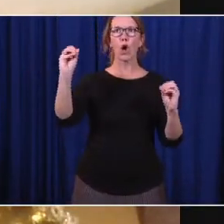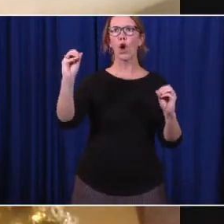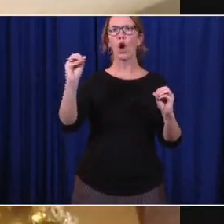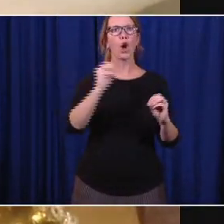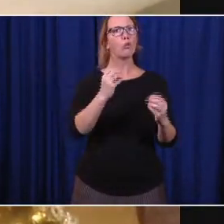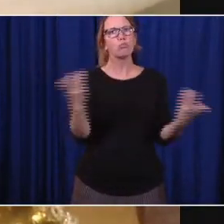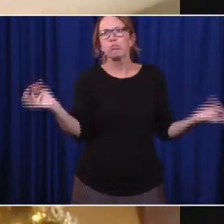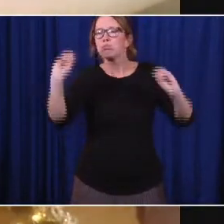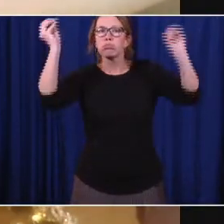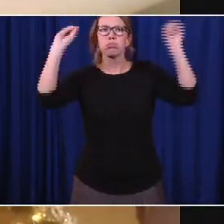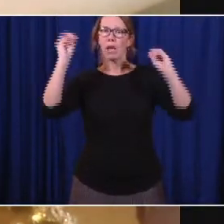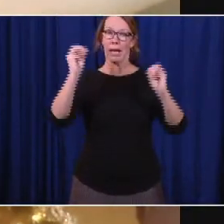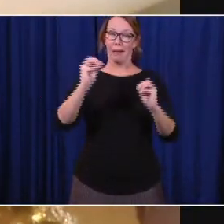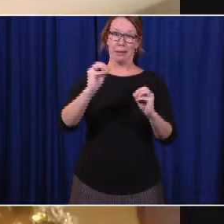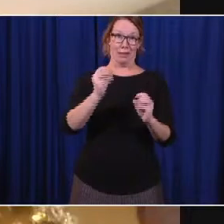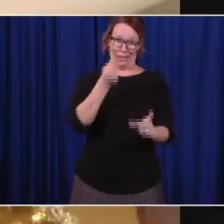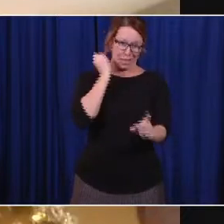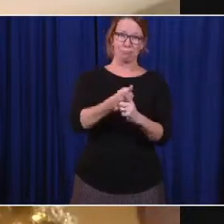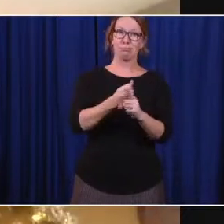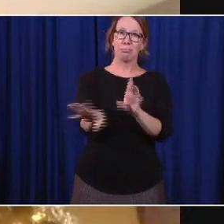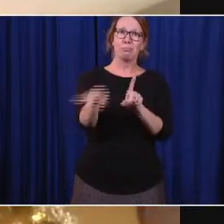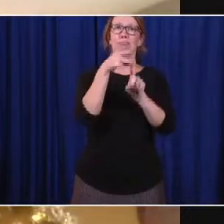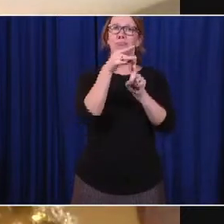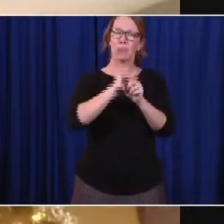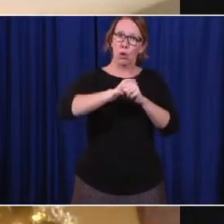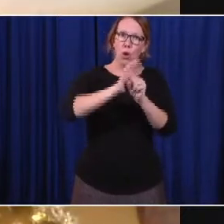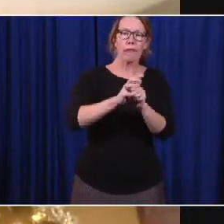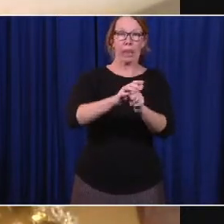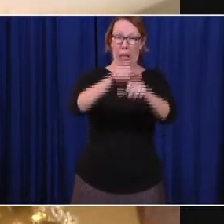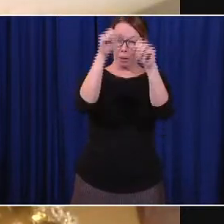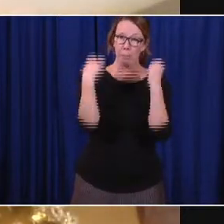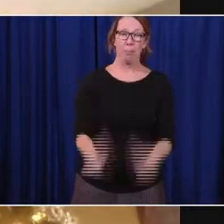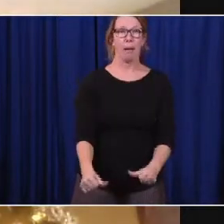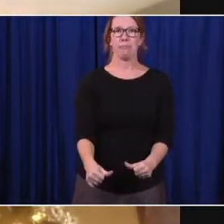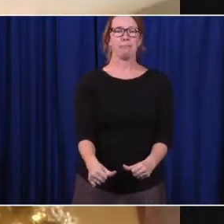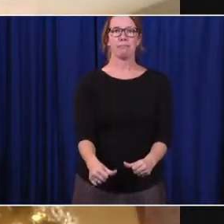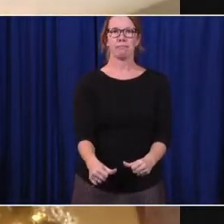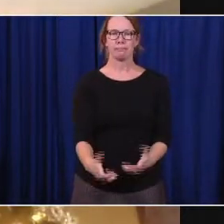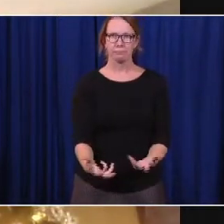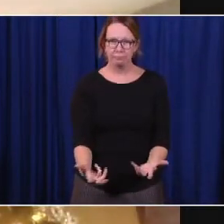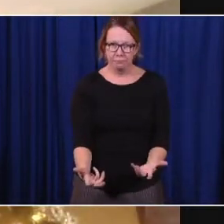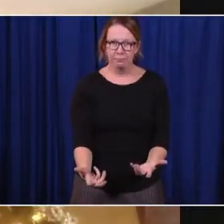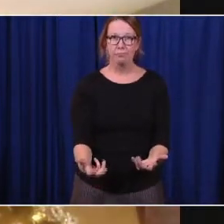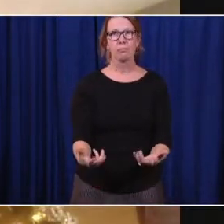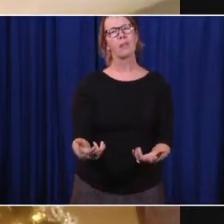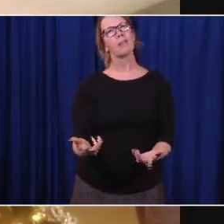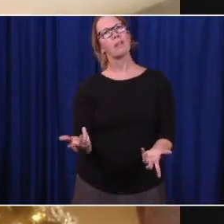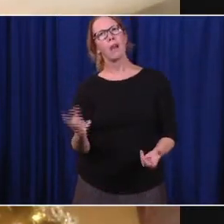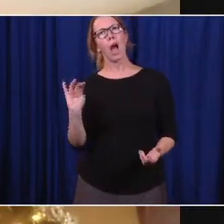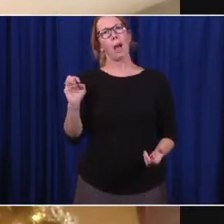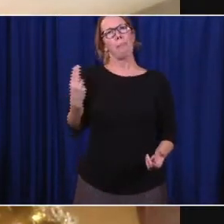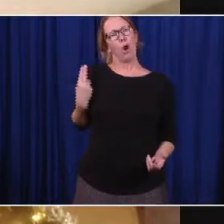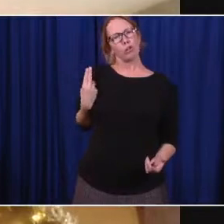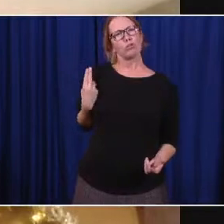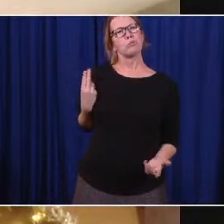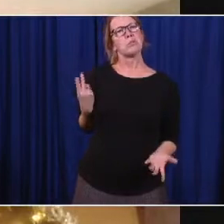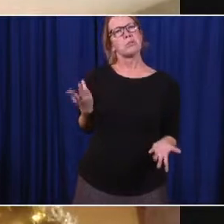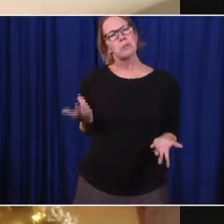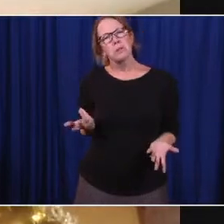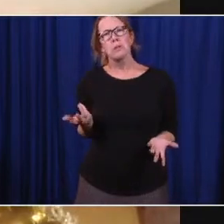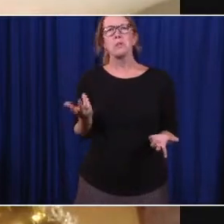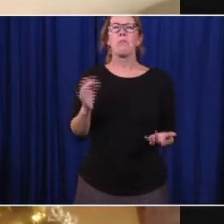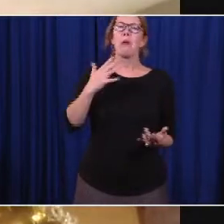so quickly. And not only I feel like back in March it was more,